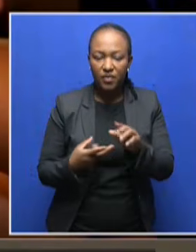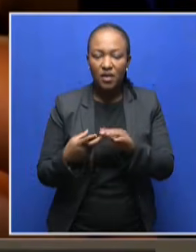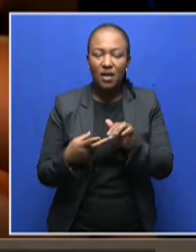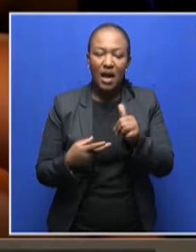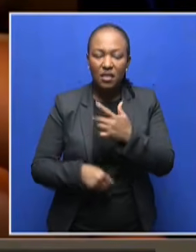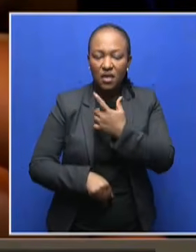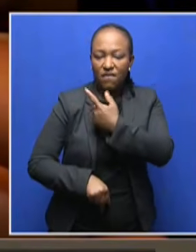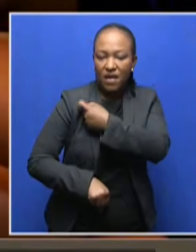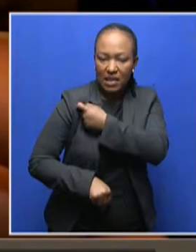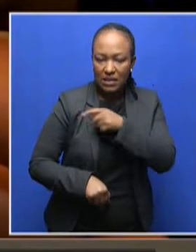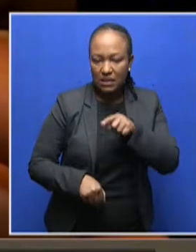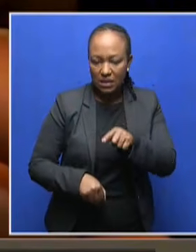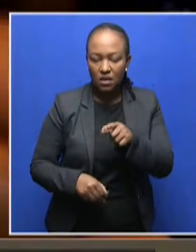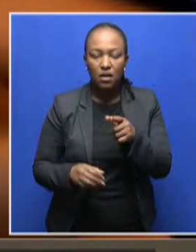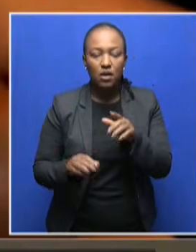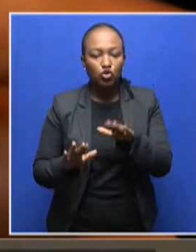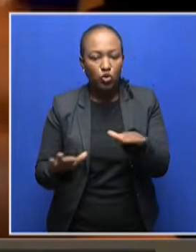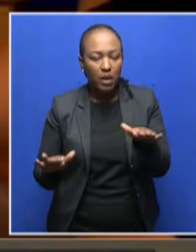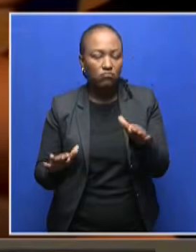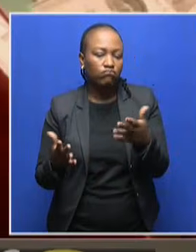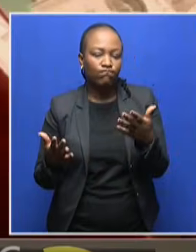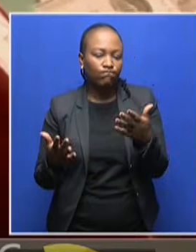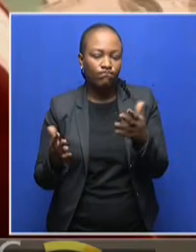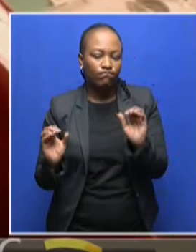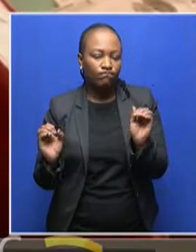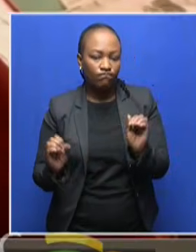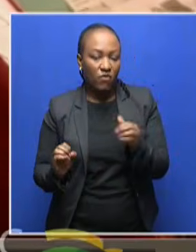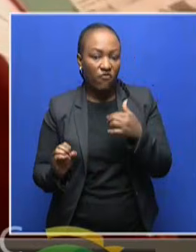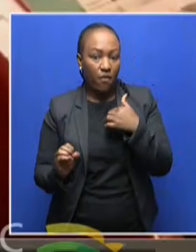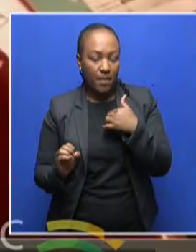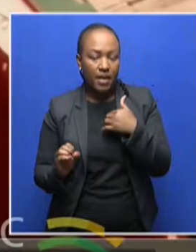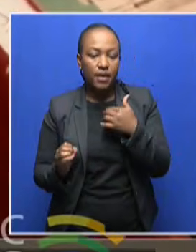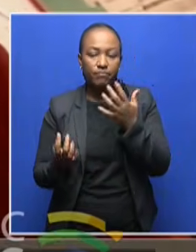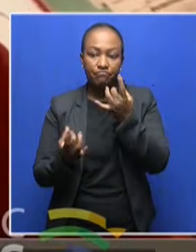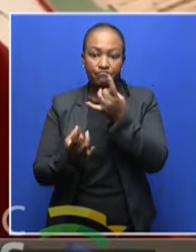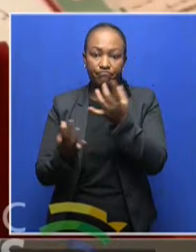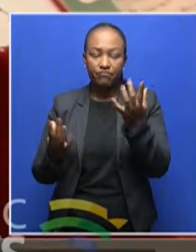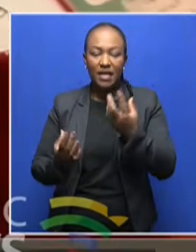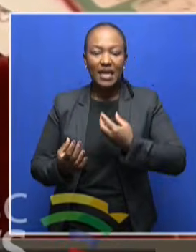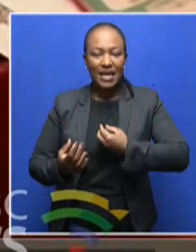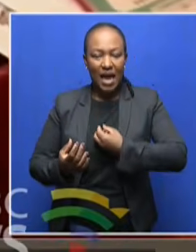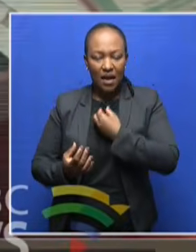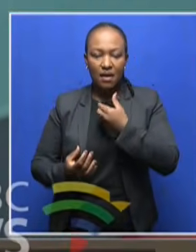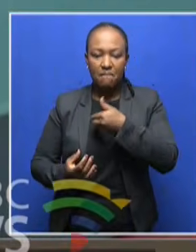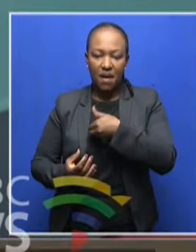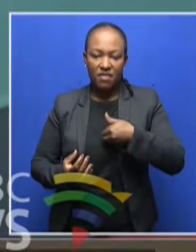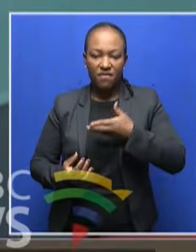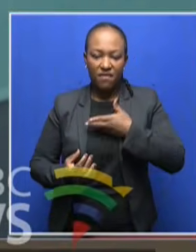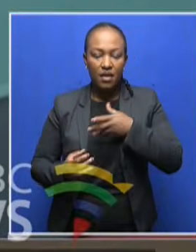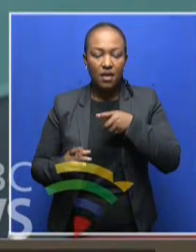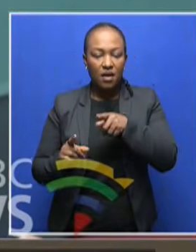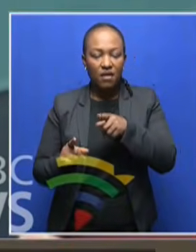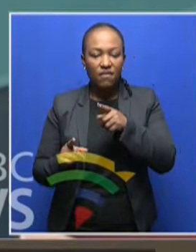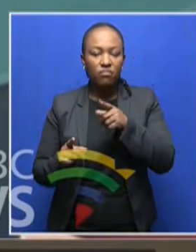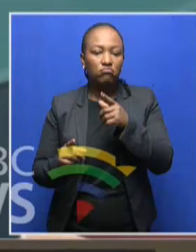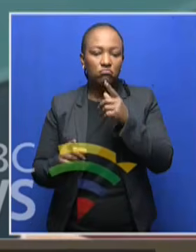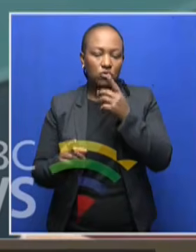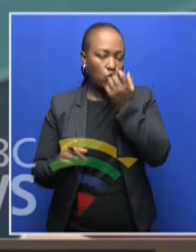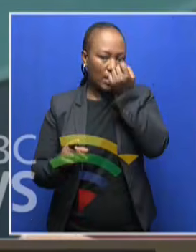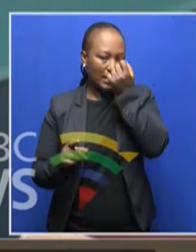that previously existed, which our children were not receiving. So for me, the message to young parents especially is that you don't understand how